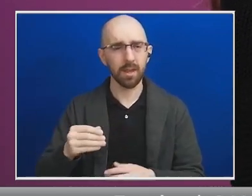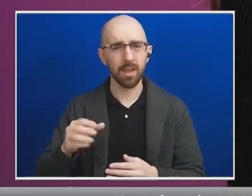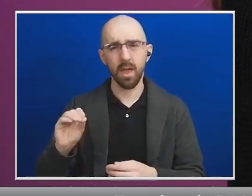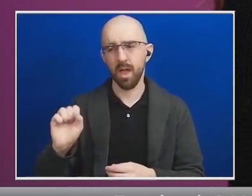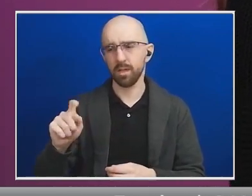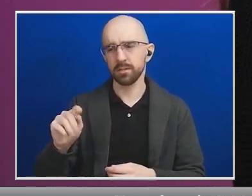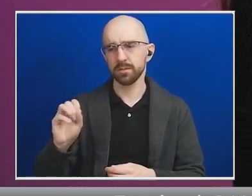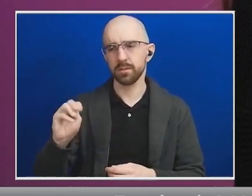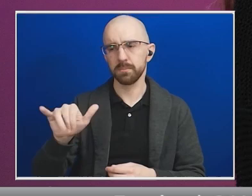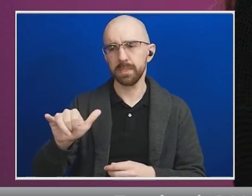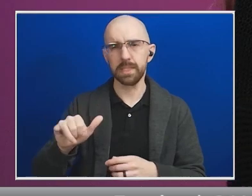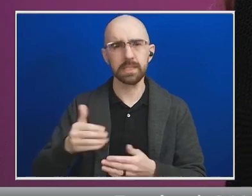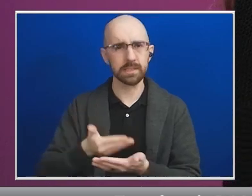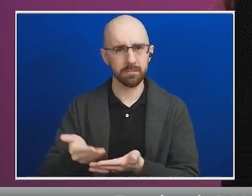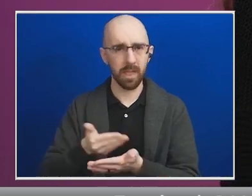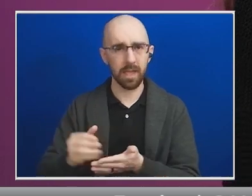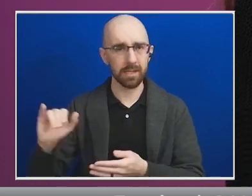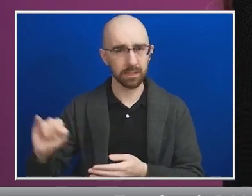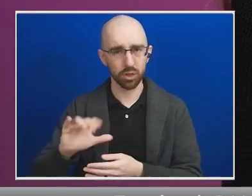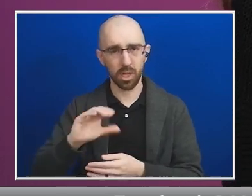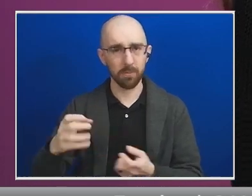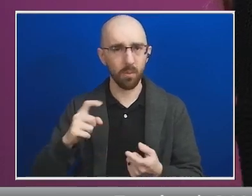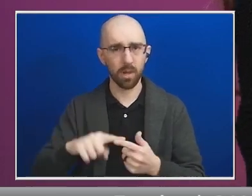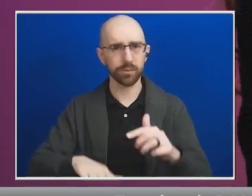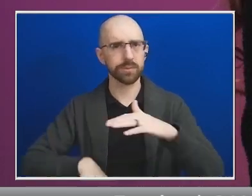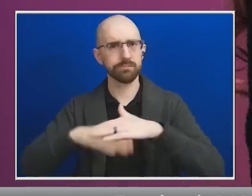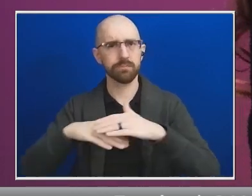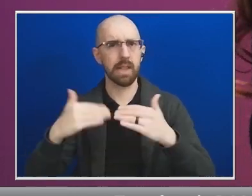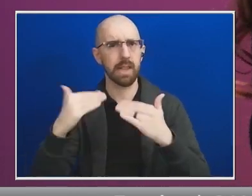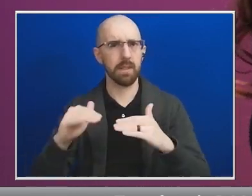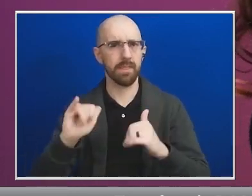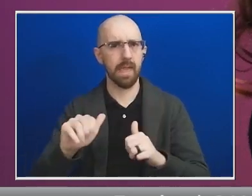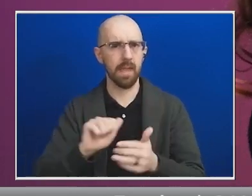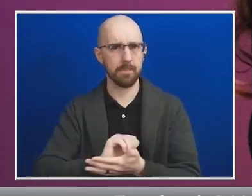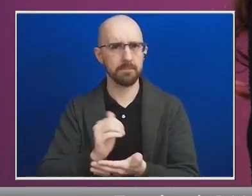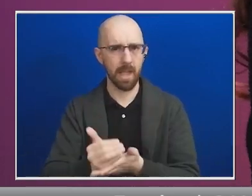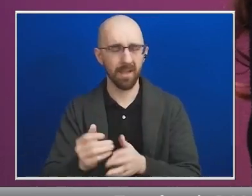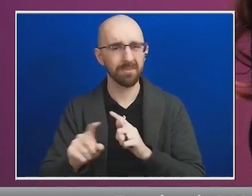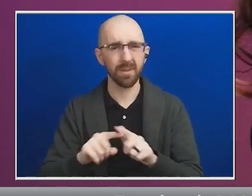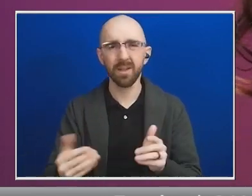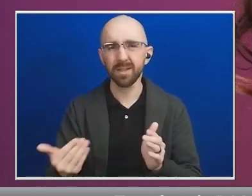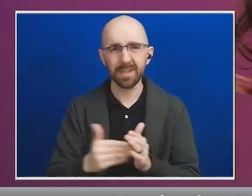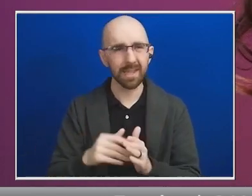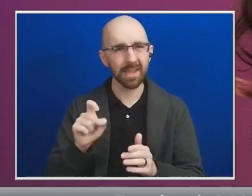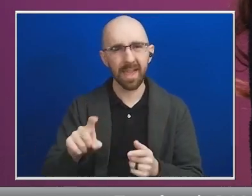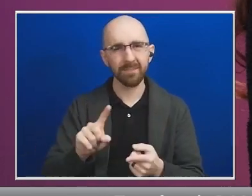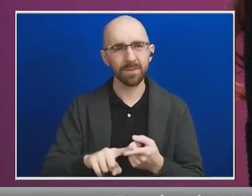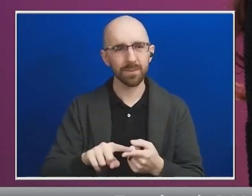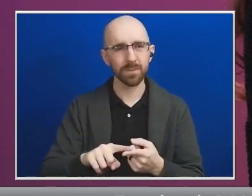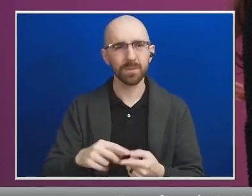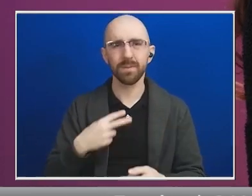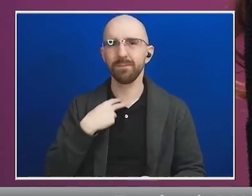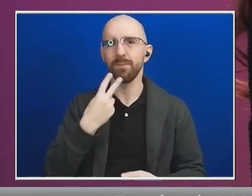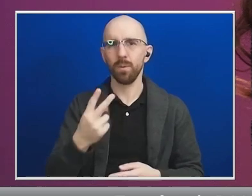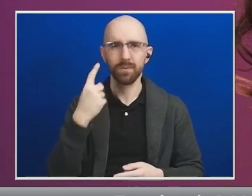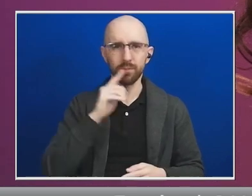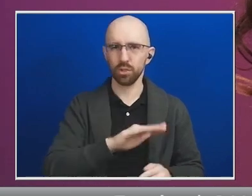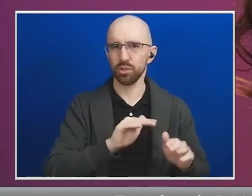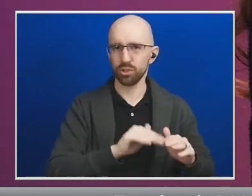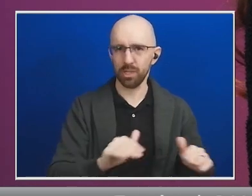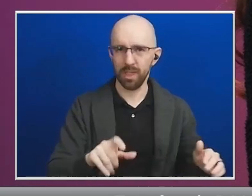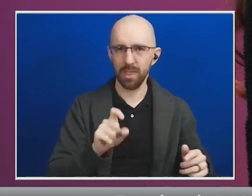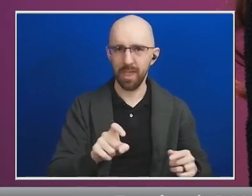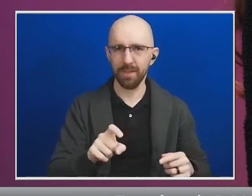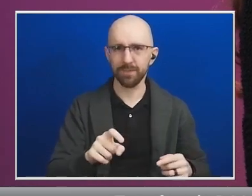insurance company wanted to put a limit on that amount. But again, you just have to be the voice of your child. You have to raise a little bit of cane once